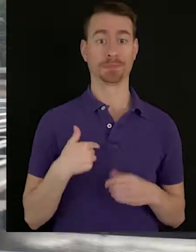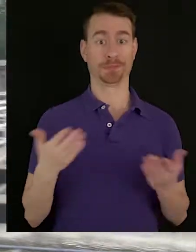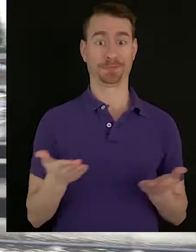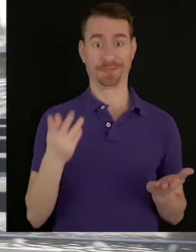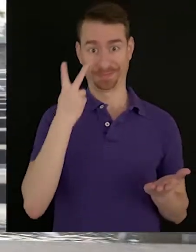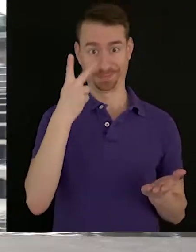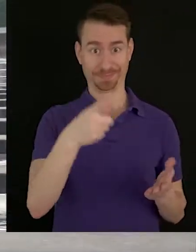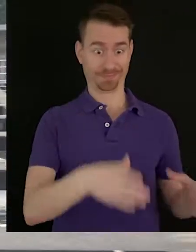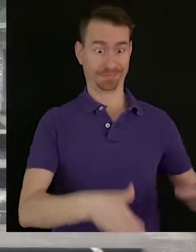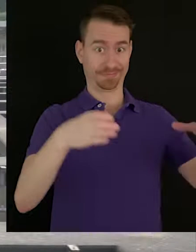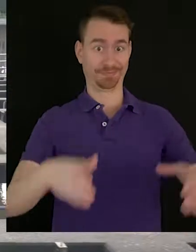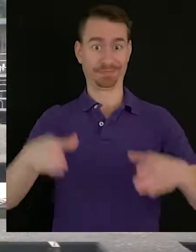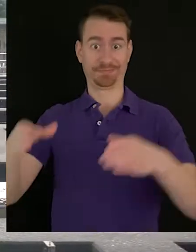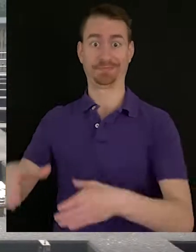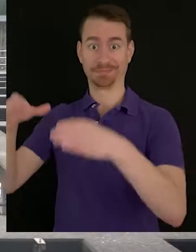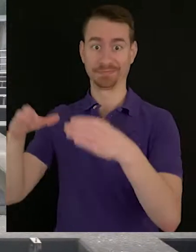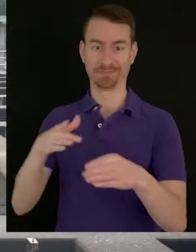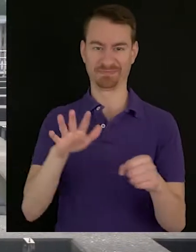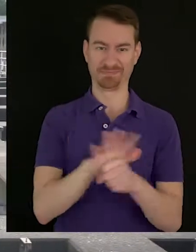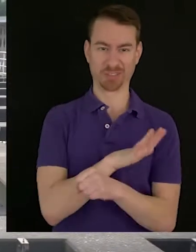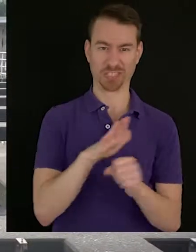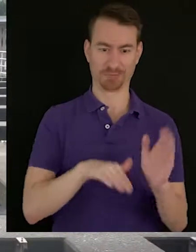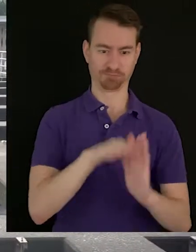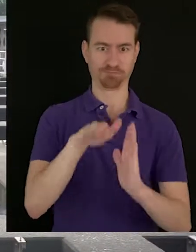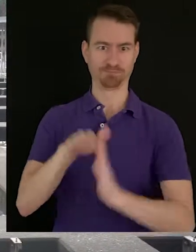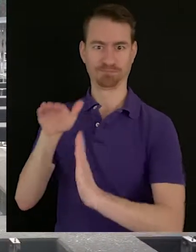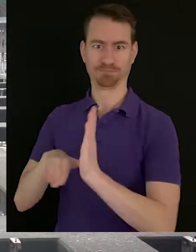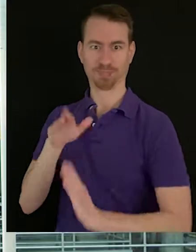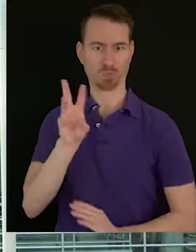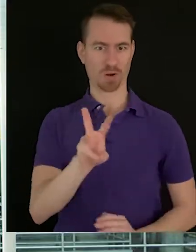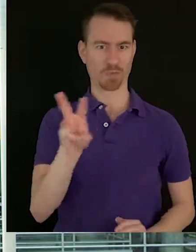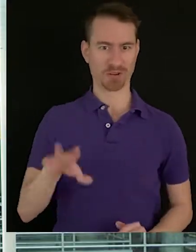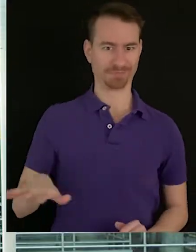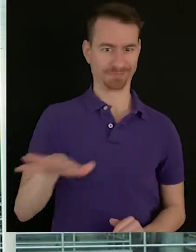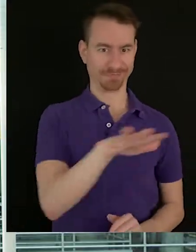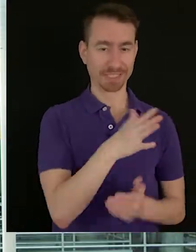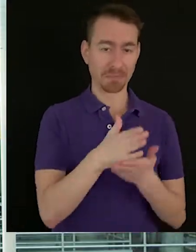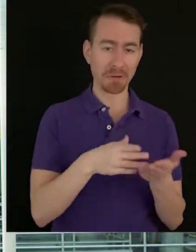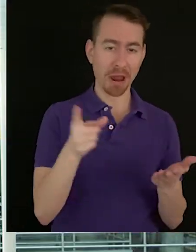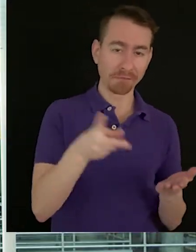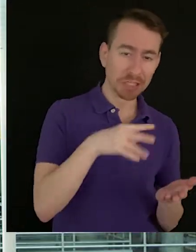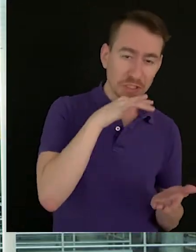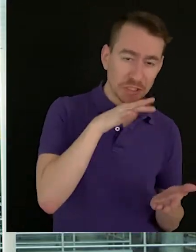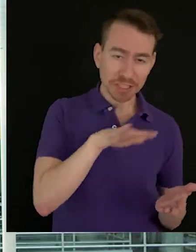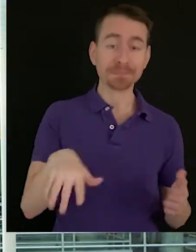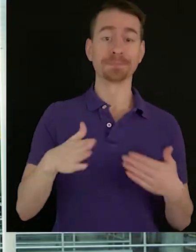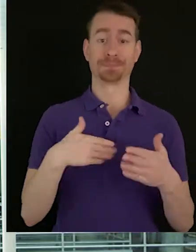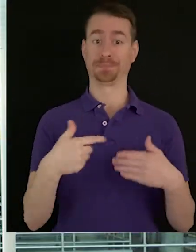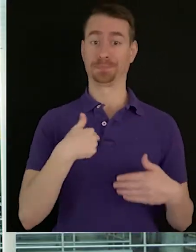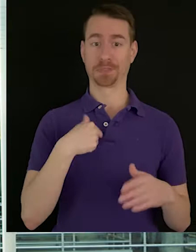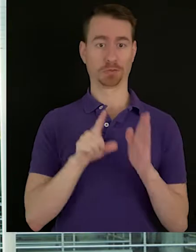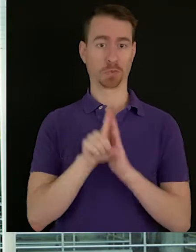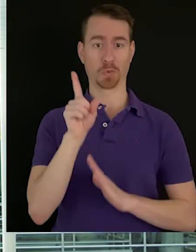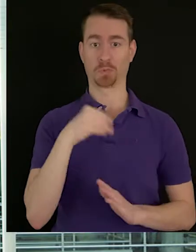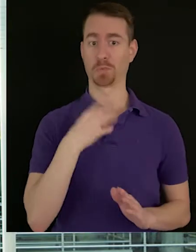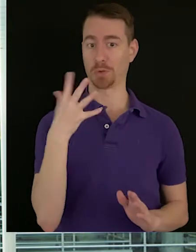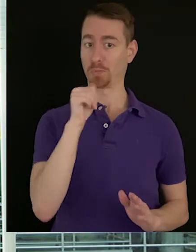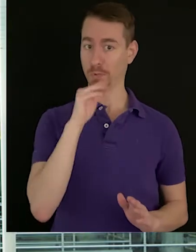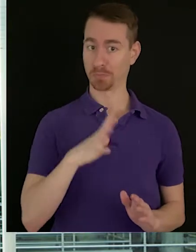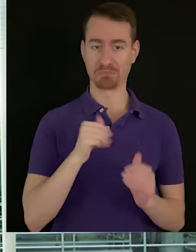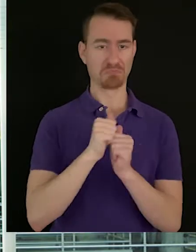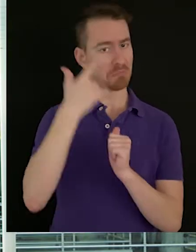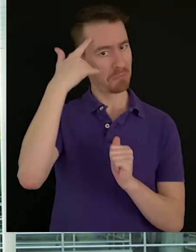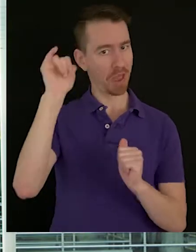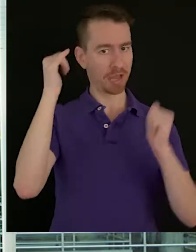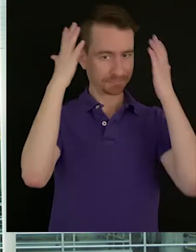around tanks filled with wastewater that is partially treated. I am a tall white woman with mostly straight blonde